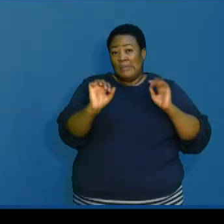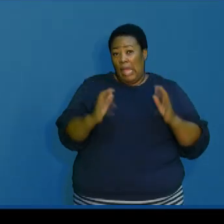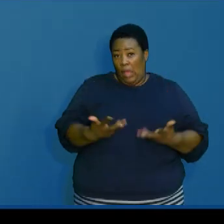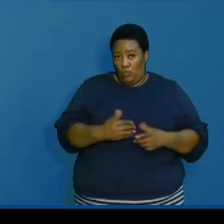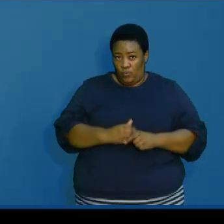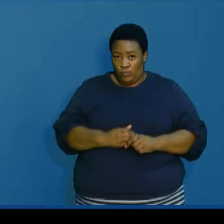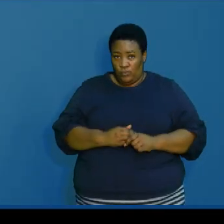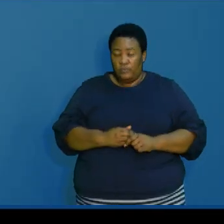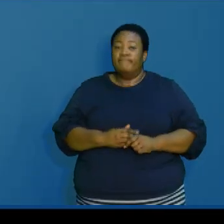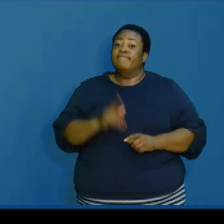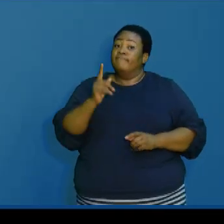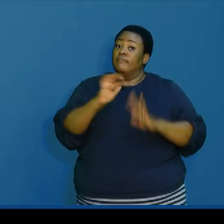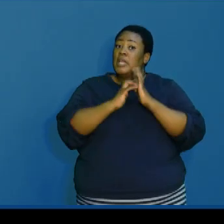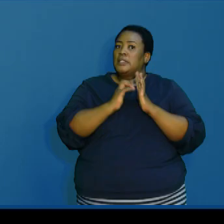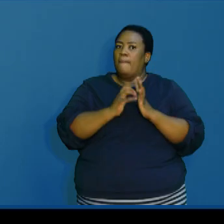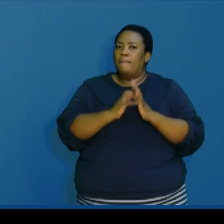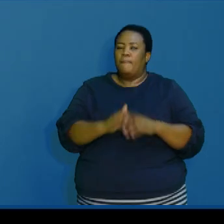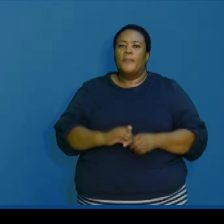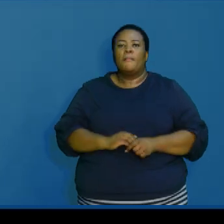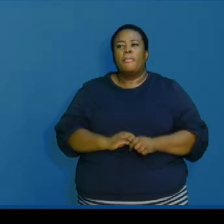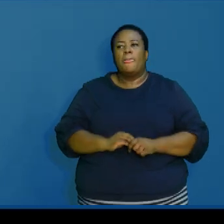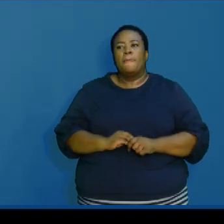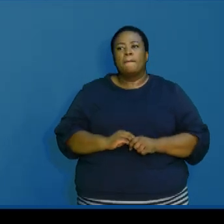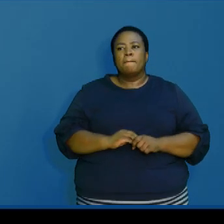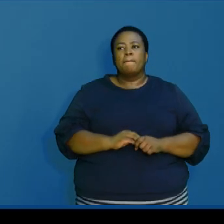Here is an example.